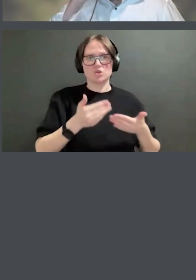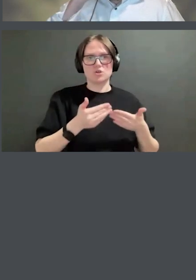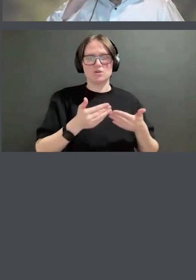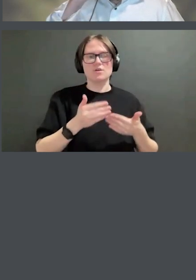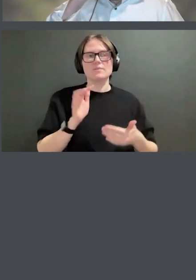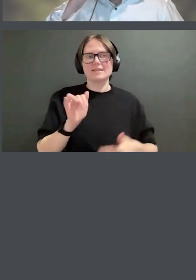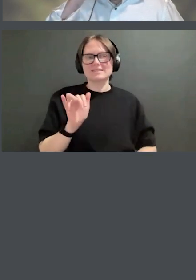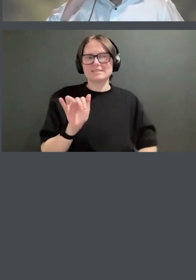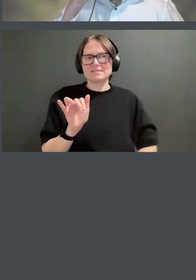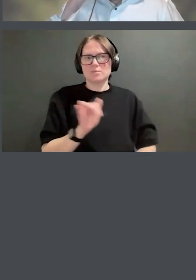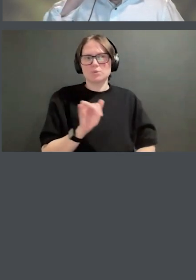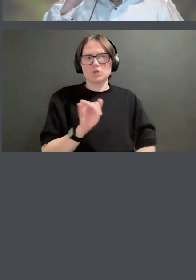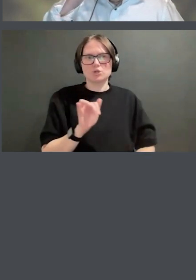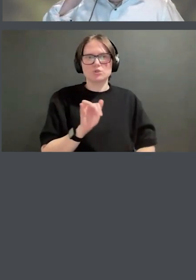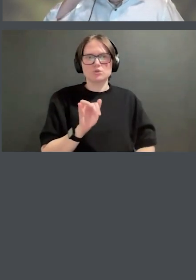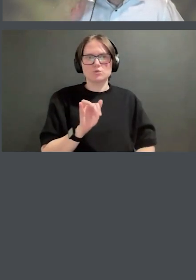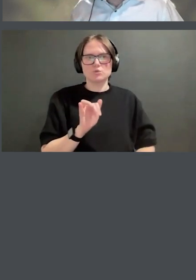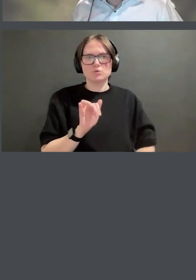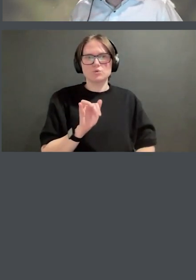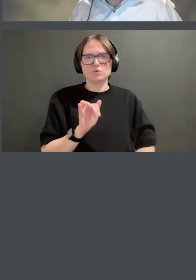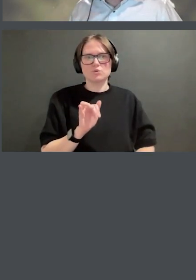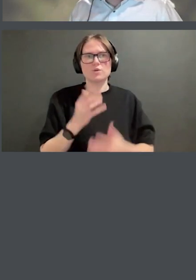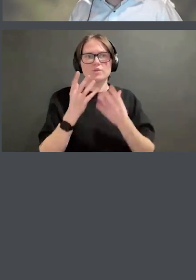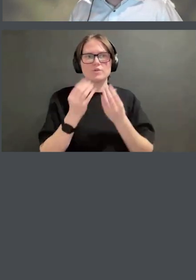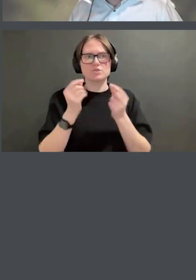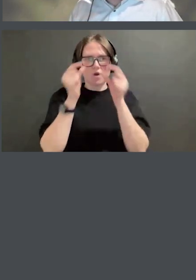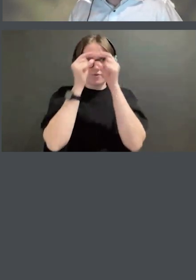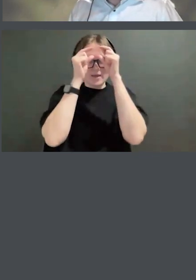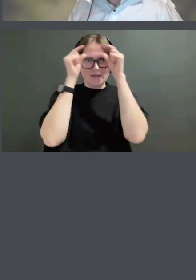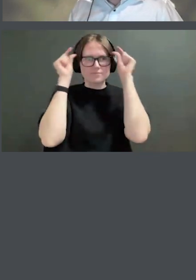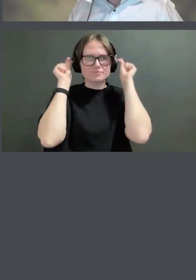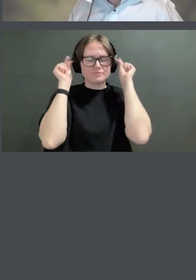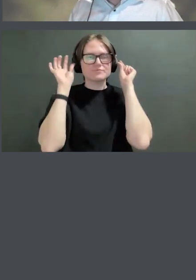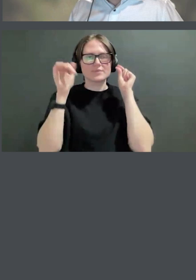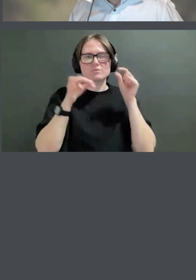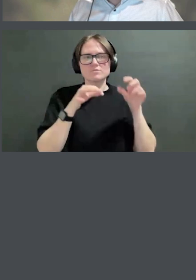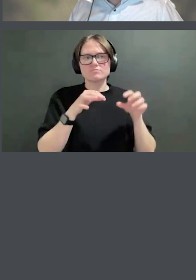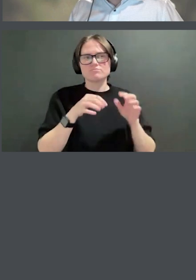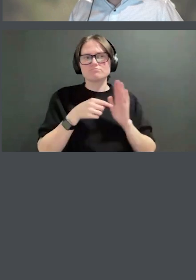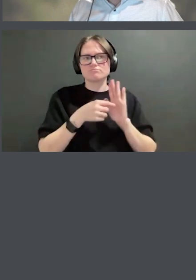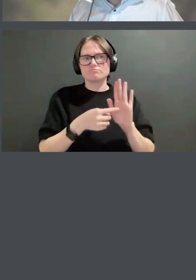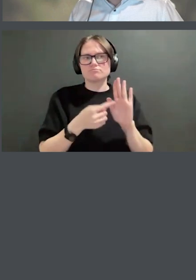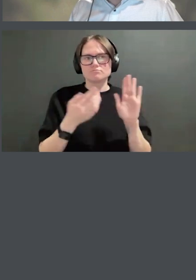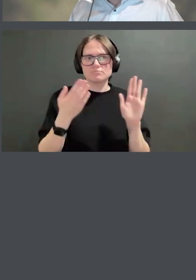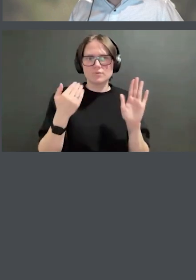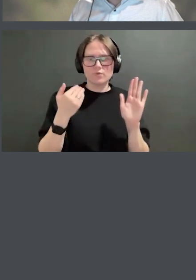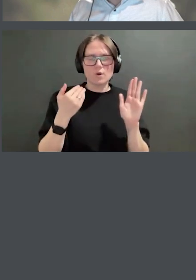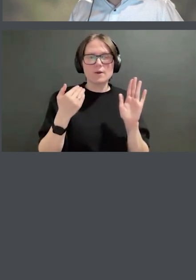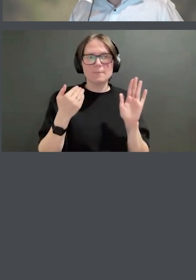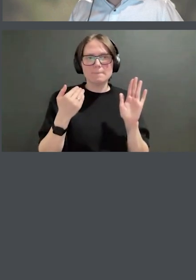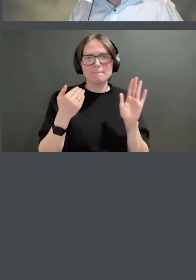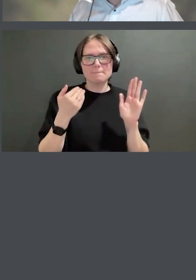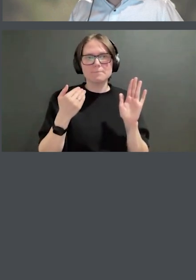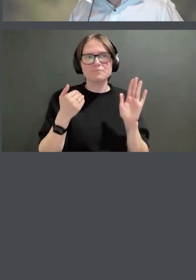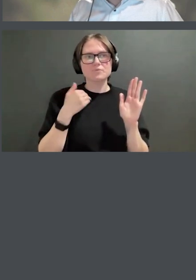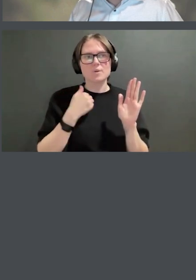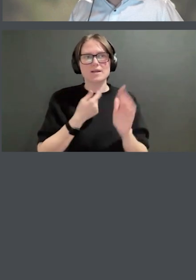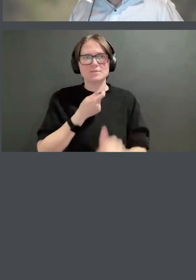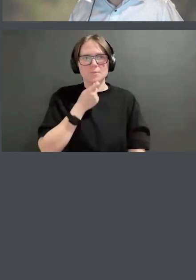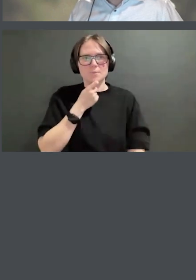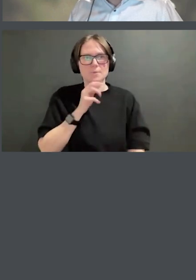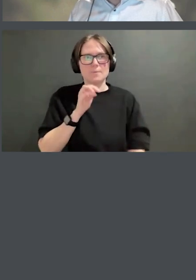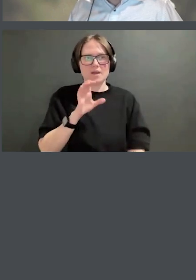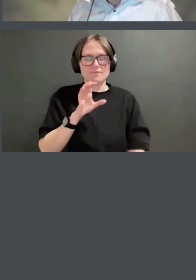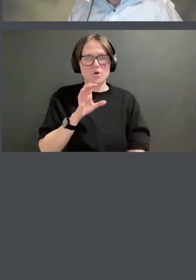similar to the softband retained processor that's been introduced, where it has a microphone and a